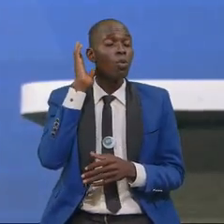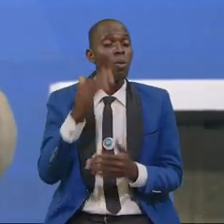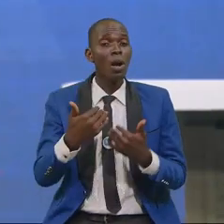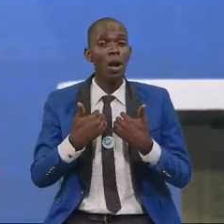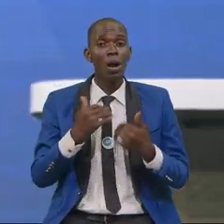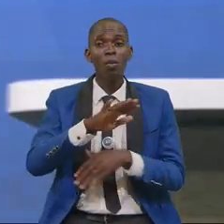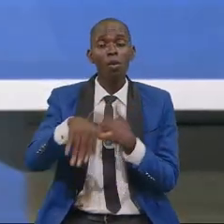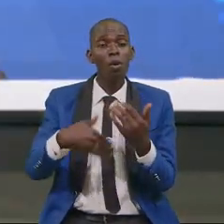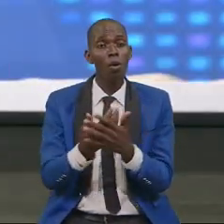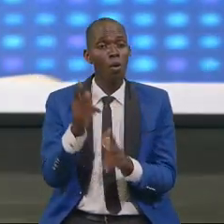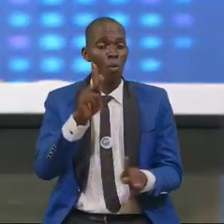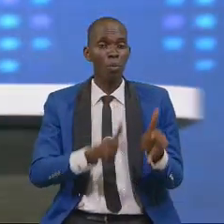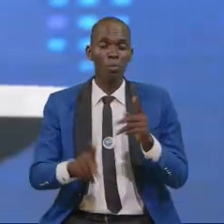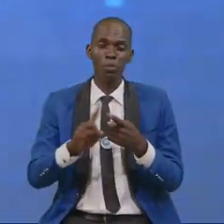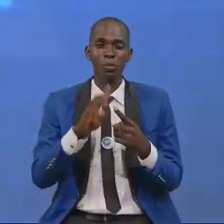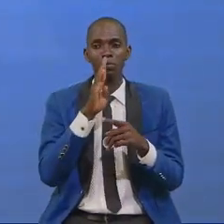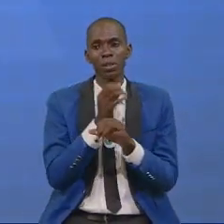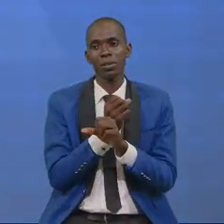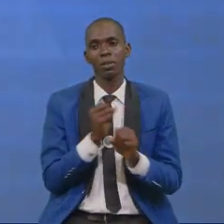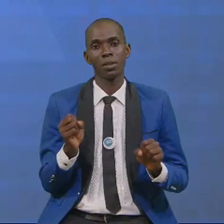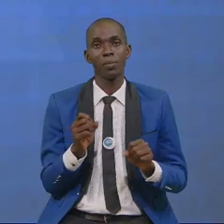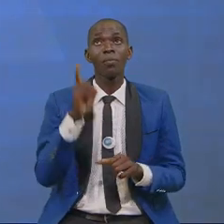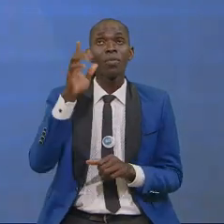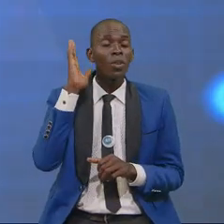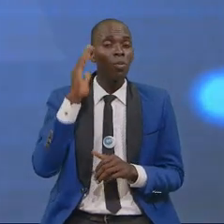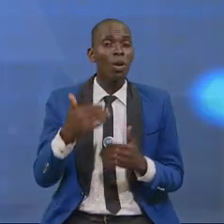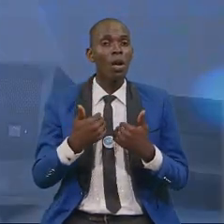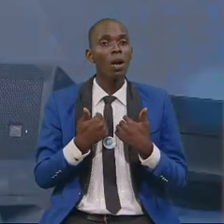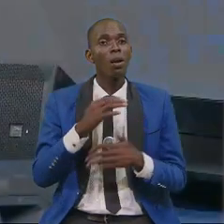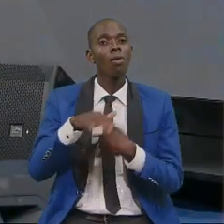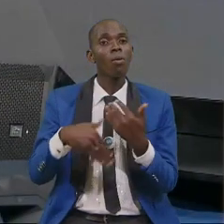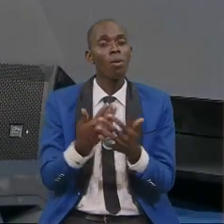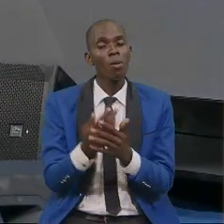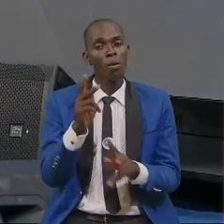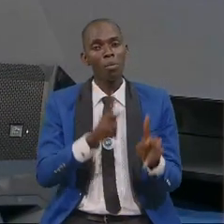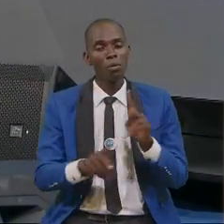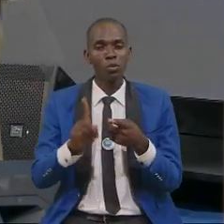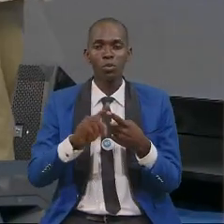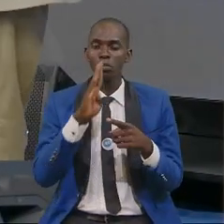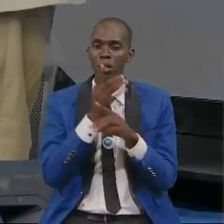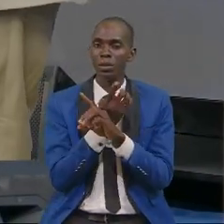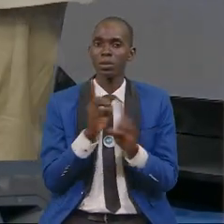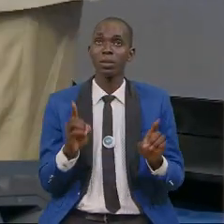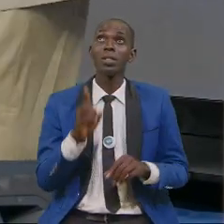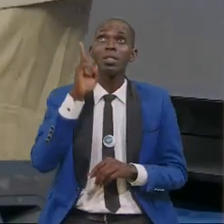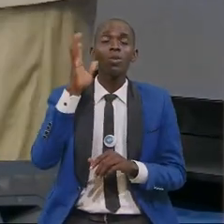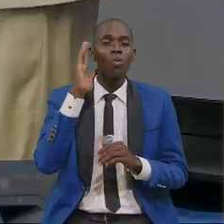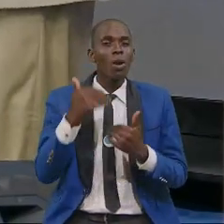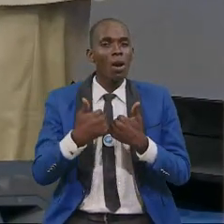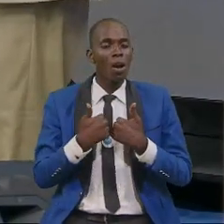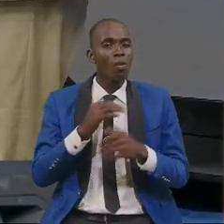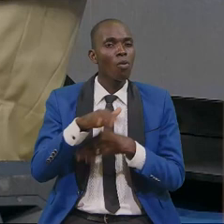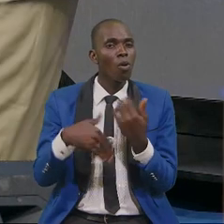Go beyond that. He will have all men to be delivered. He will have all men to